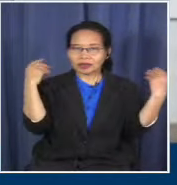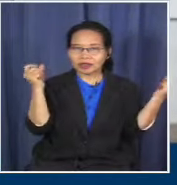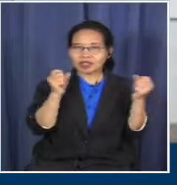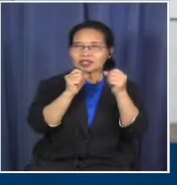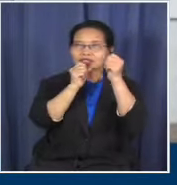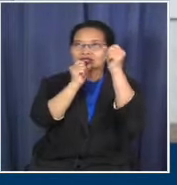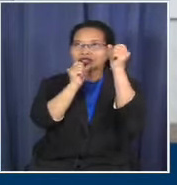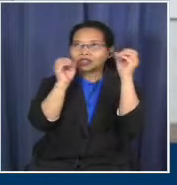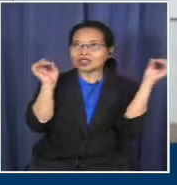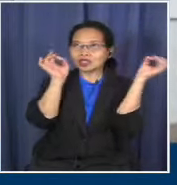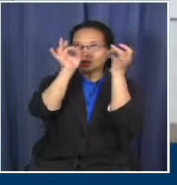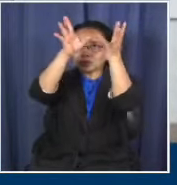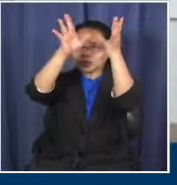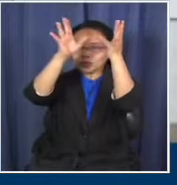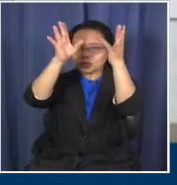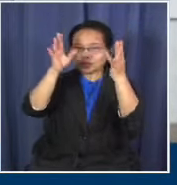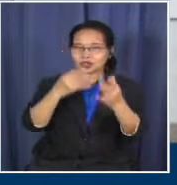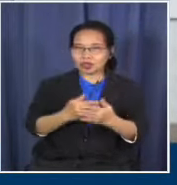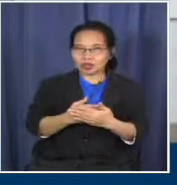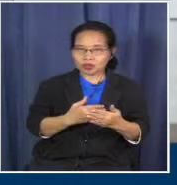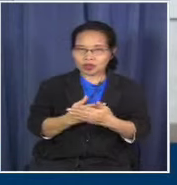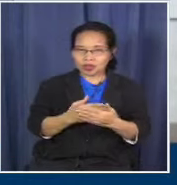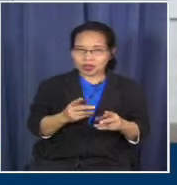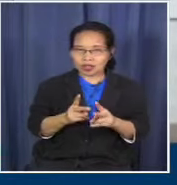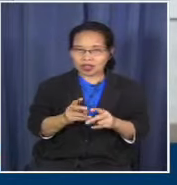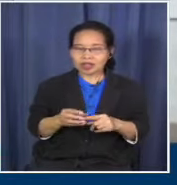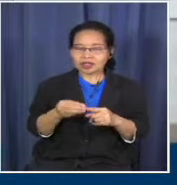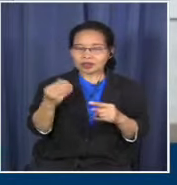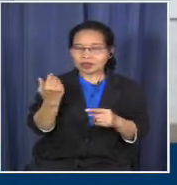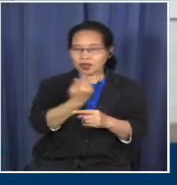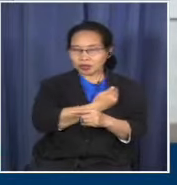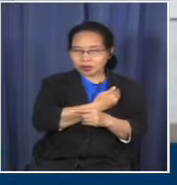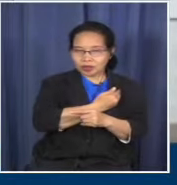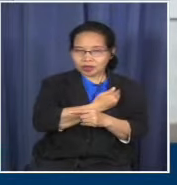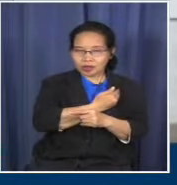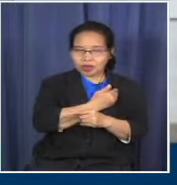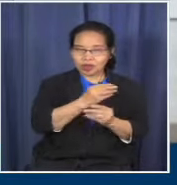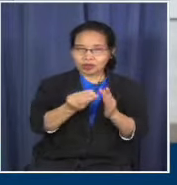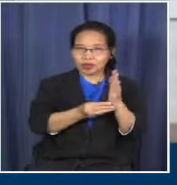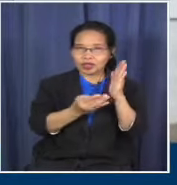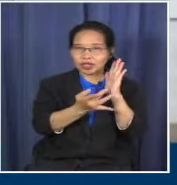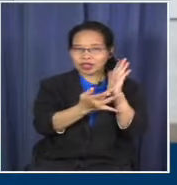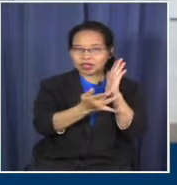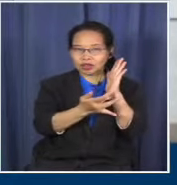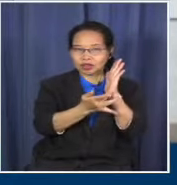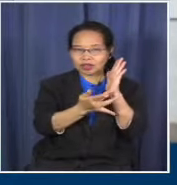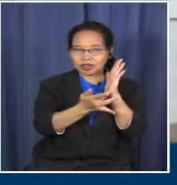That which is close to us, we cannot see that there are explosions already.